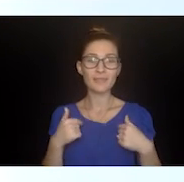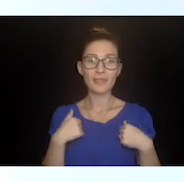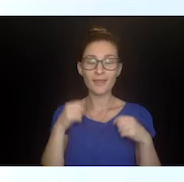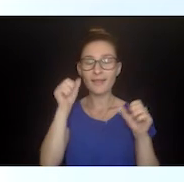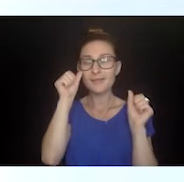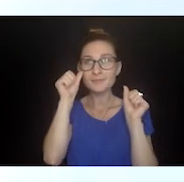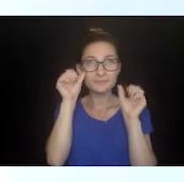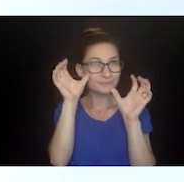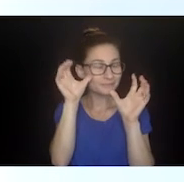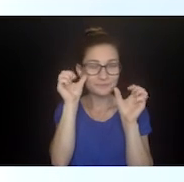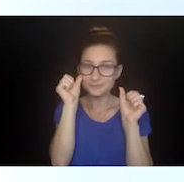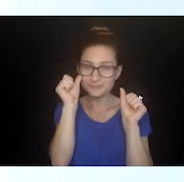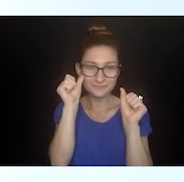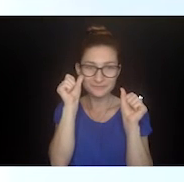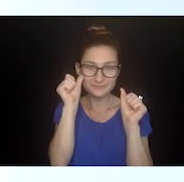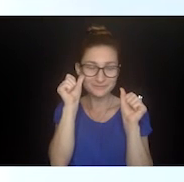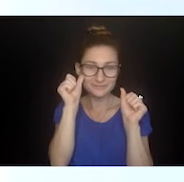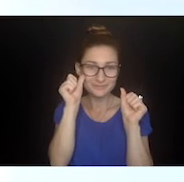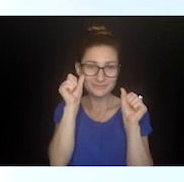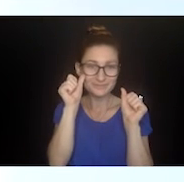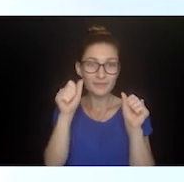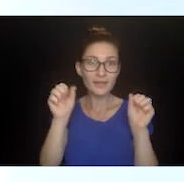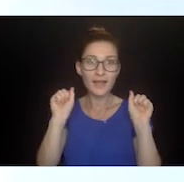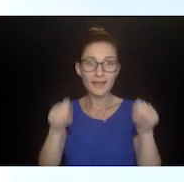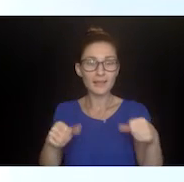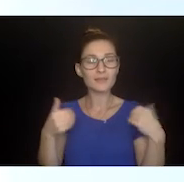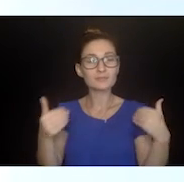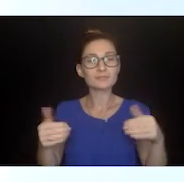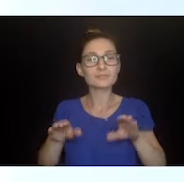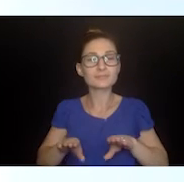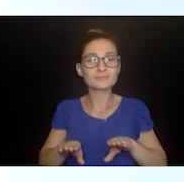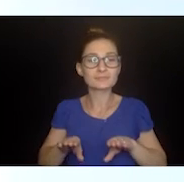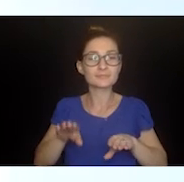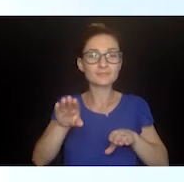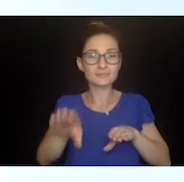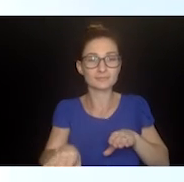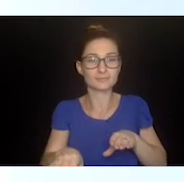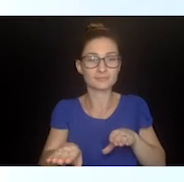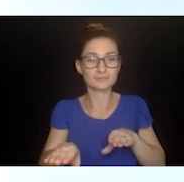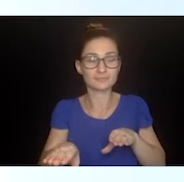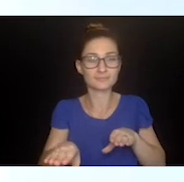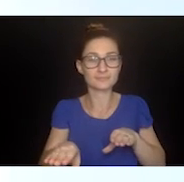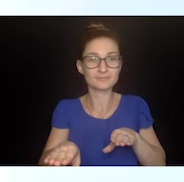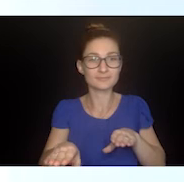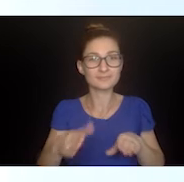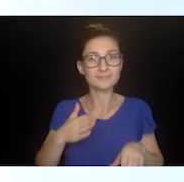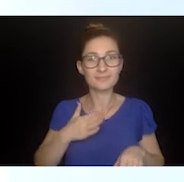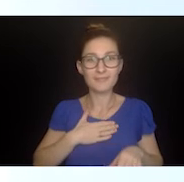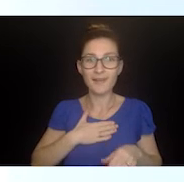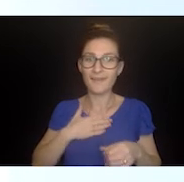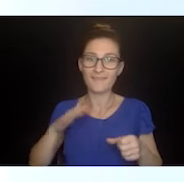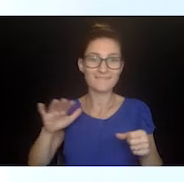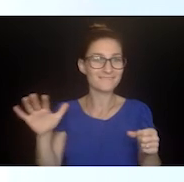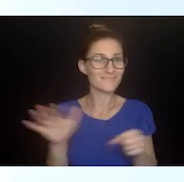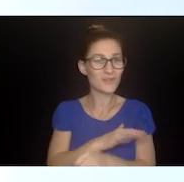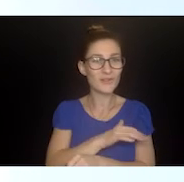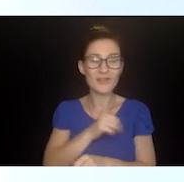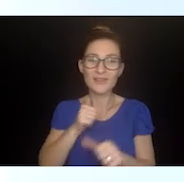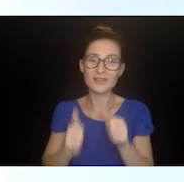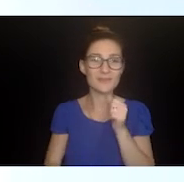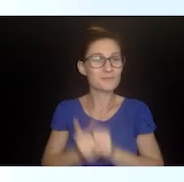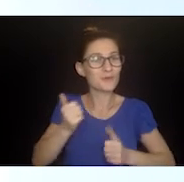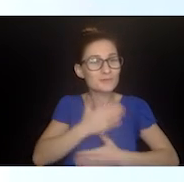am amazed how I can take that one next step towards my full,